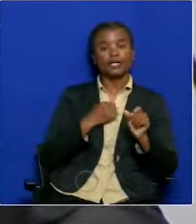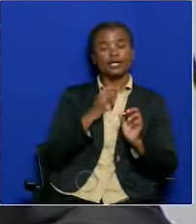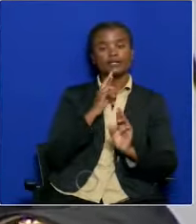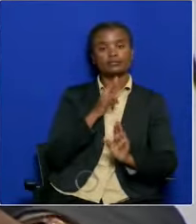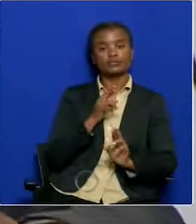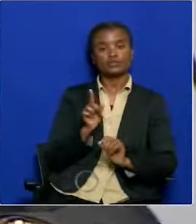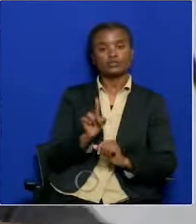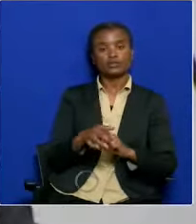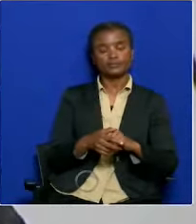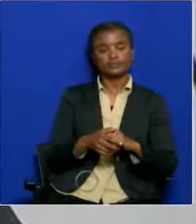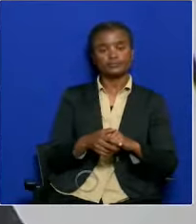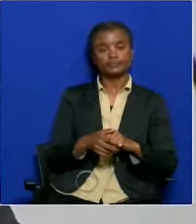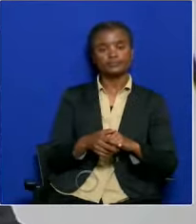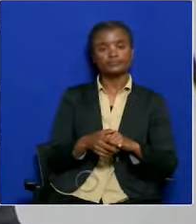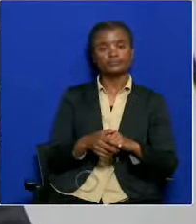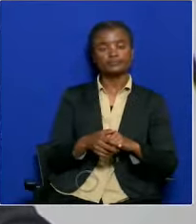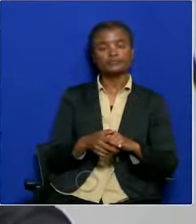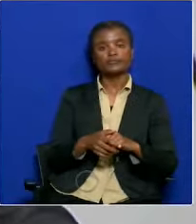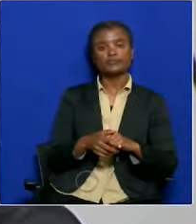from